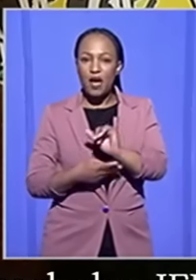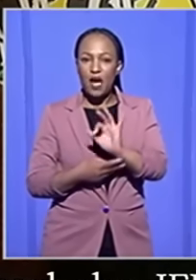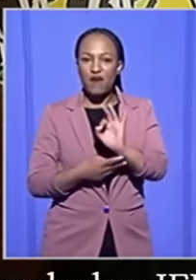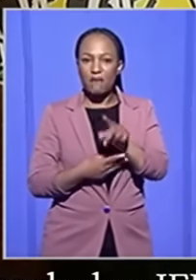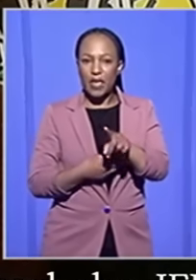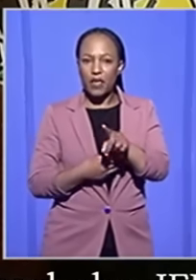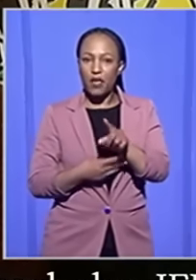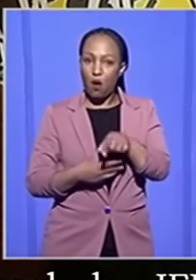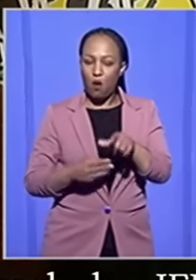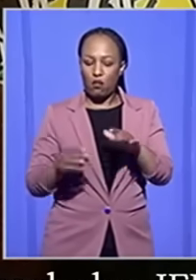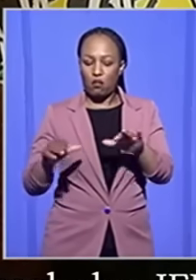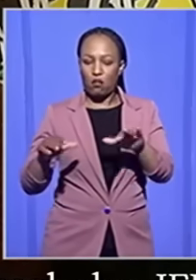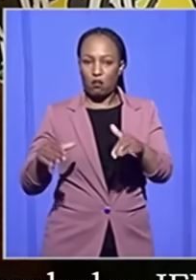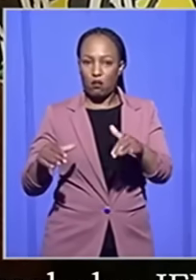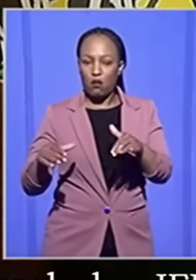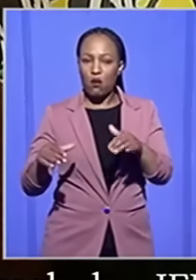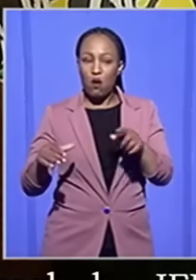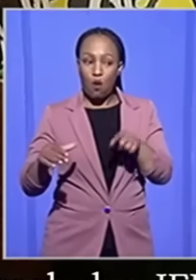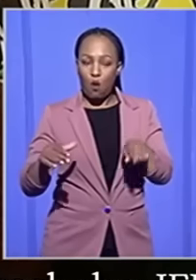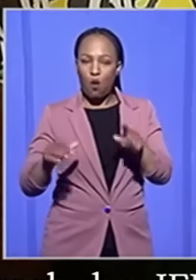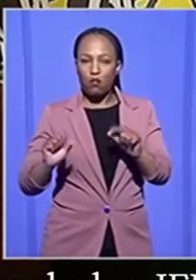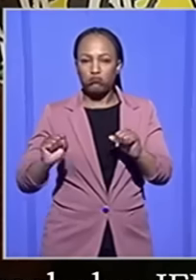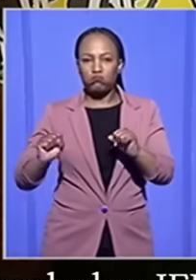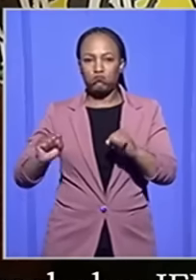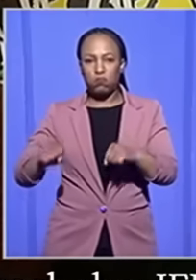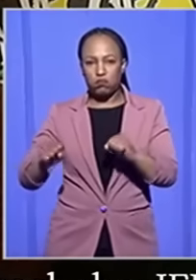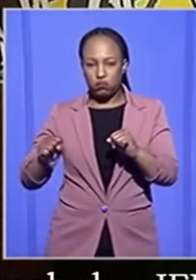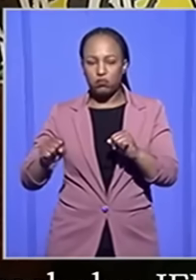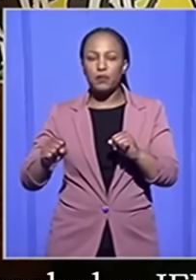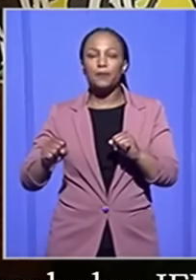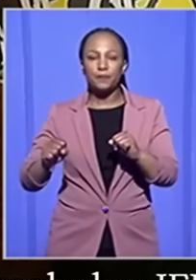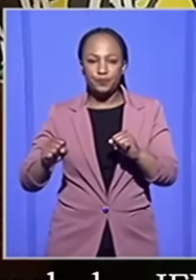we agreed that there was a need